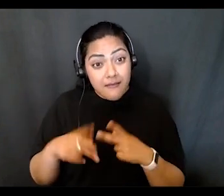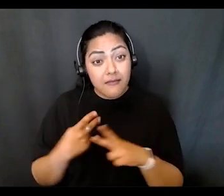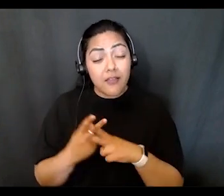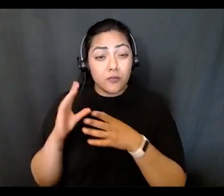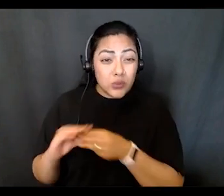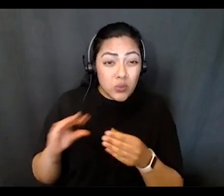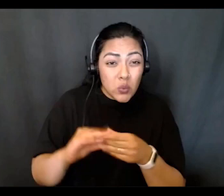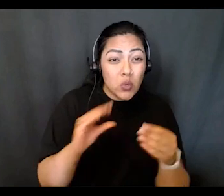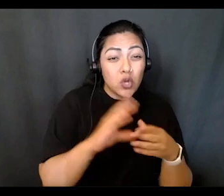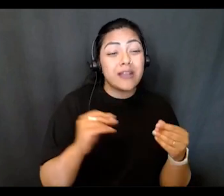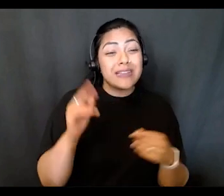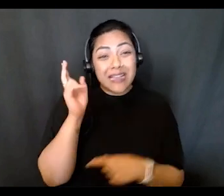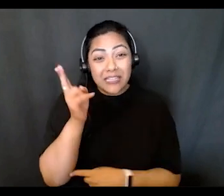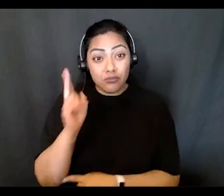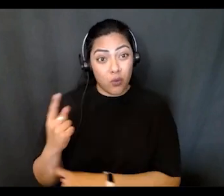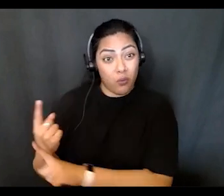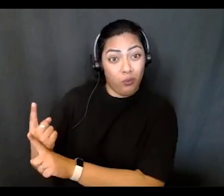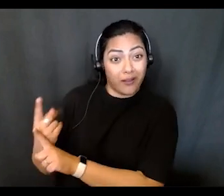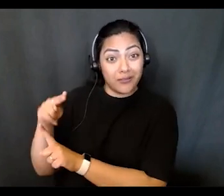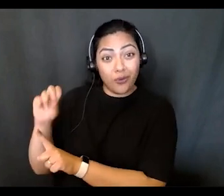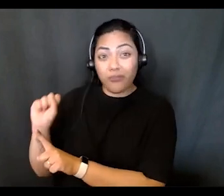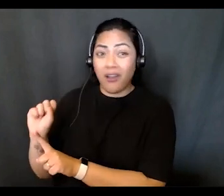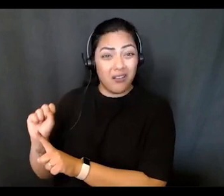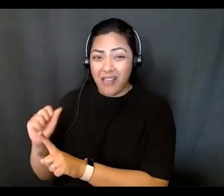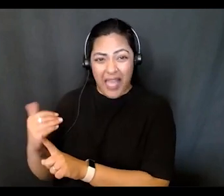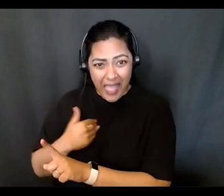histories exist across this lands.